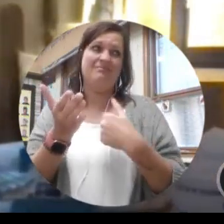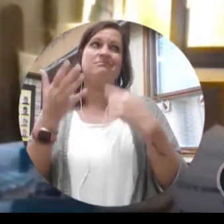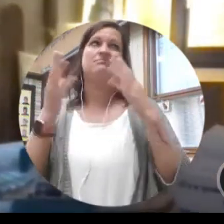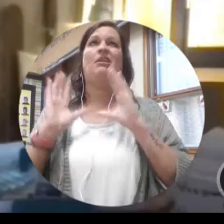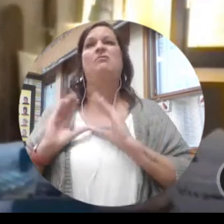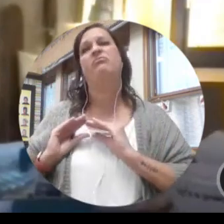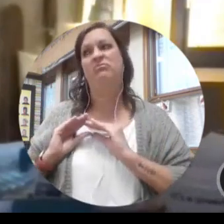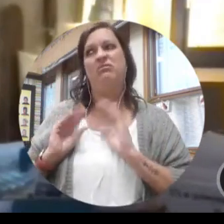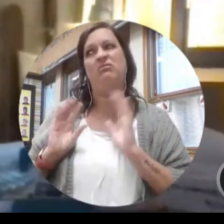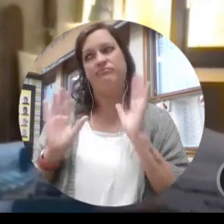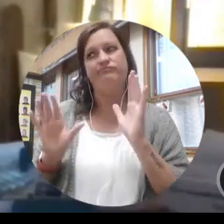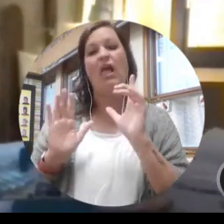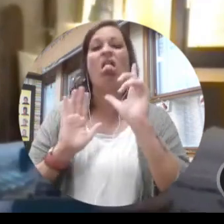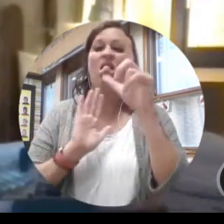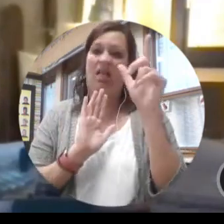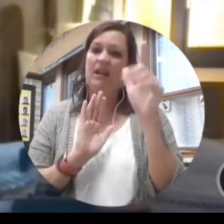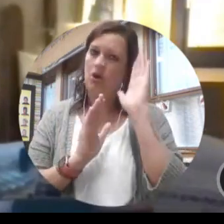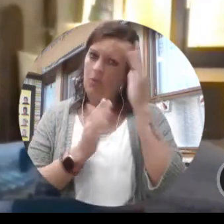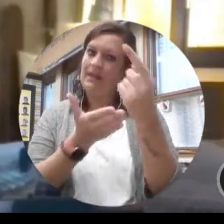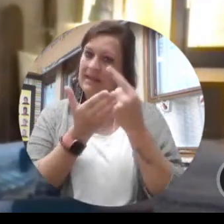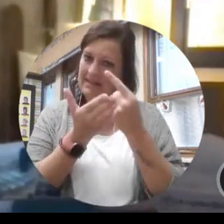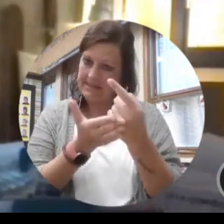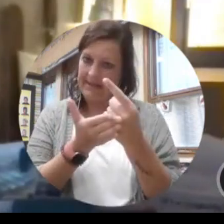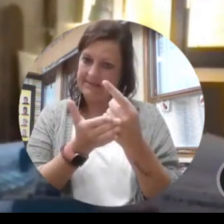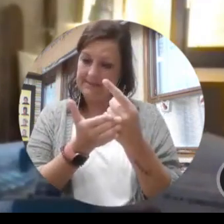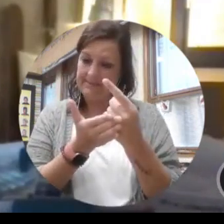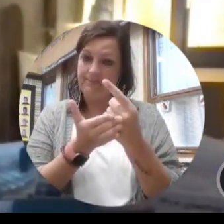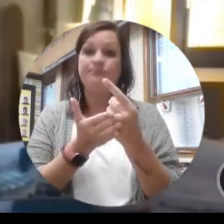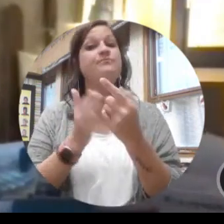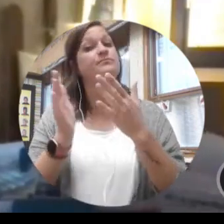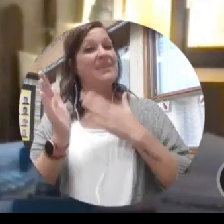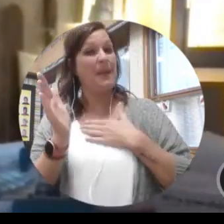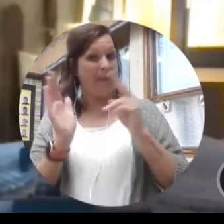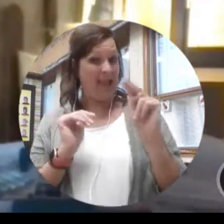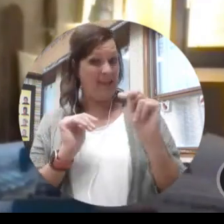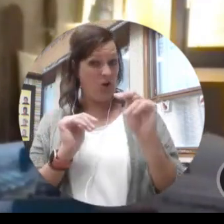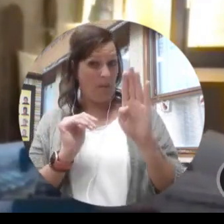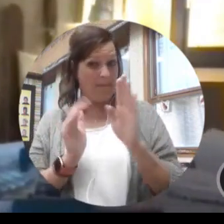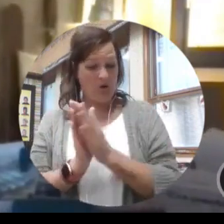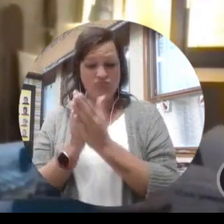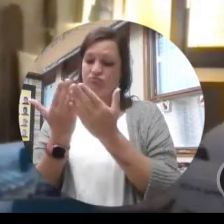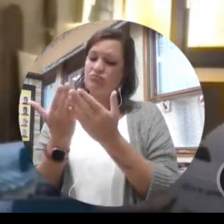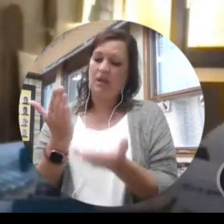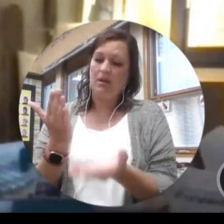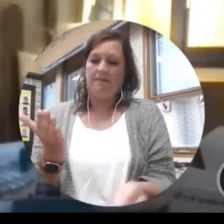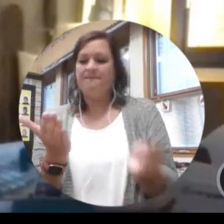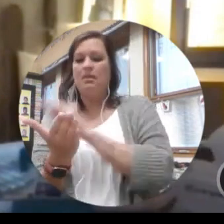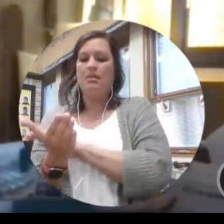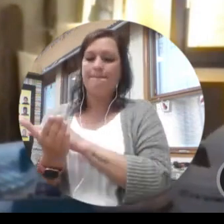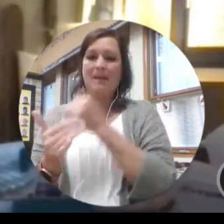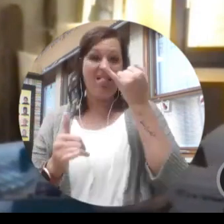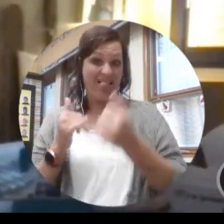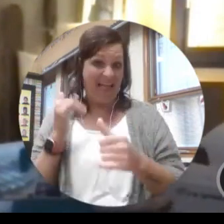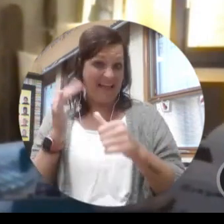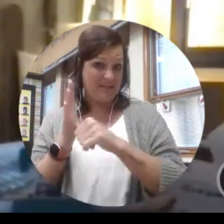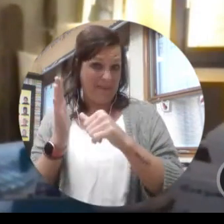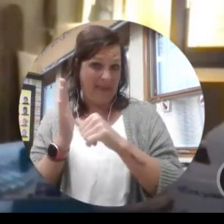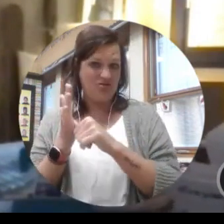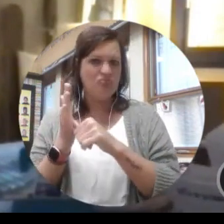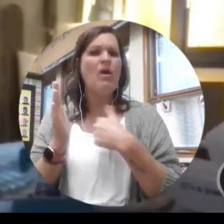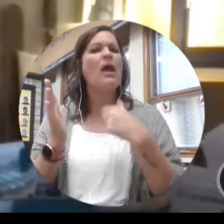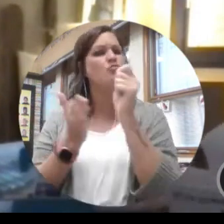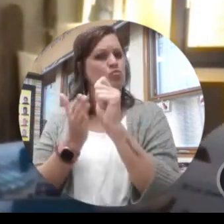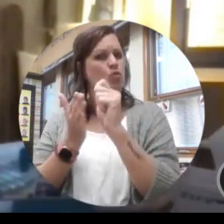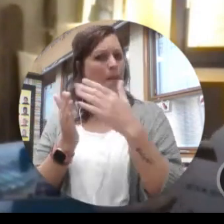kept another list in the back of my assignment notebook and put a star next to any potential best friends. I loaned a pencil to a boy named Matt and sat next